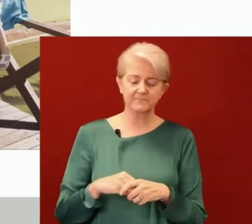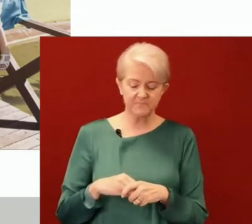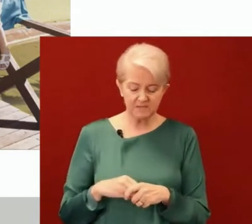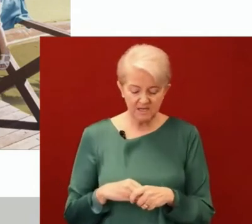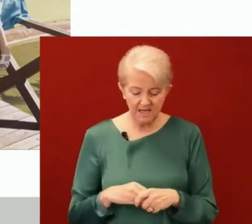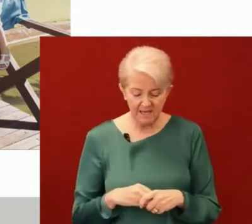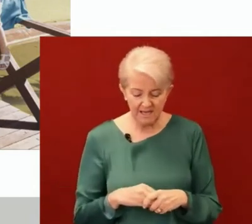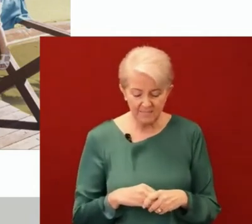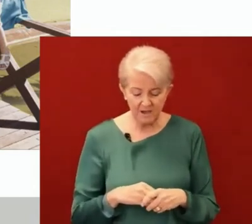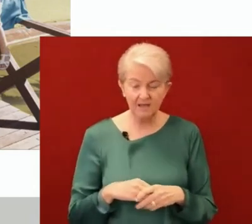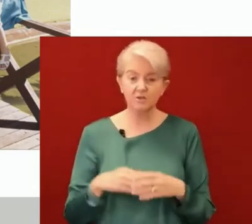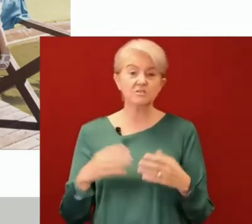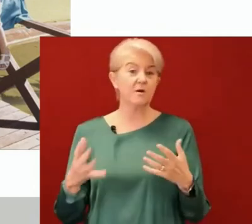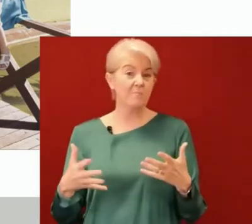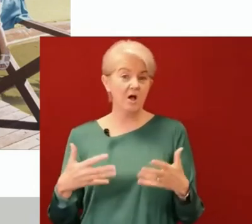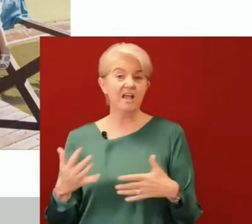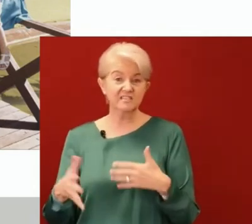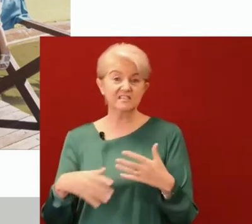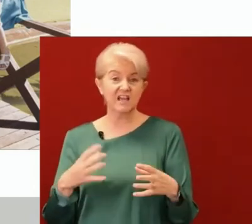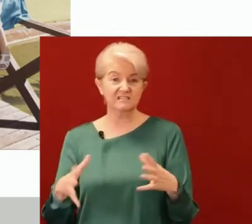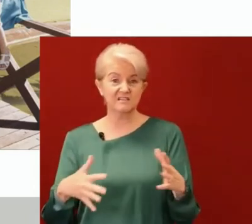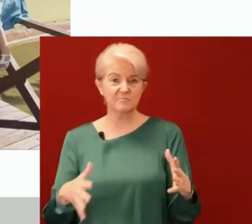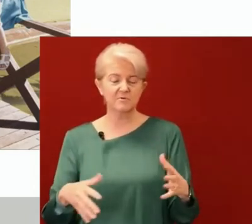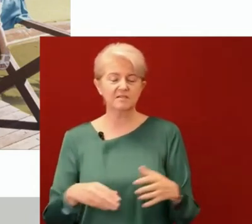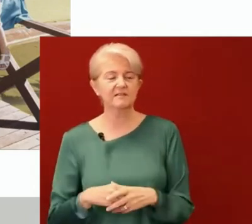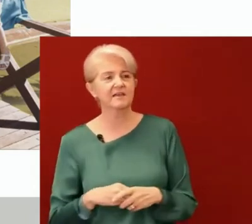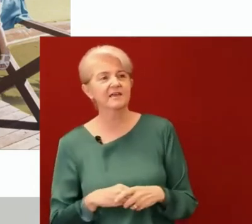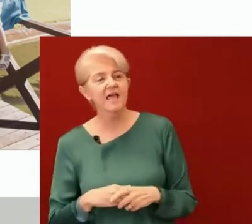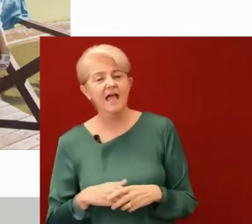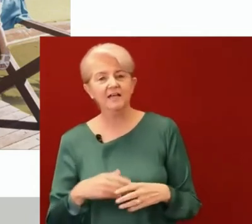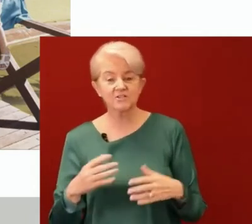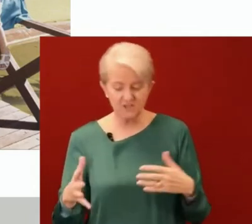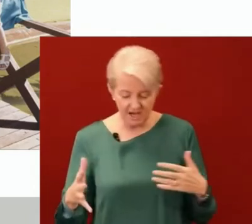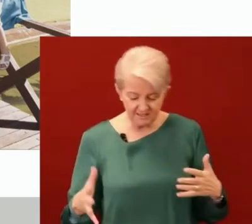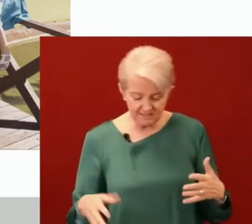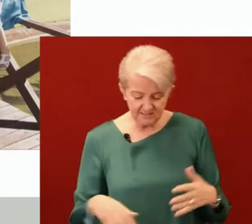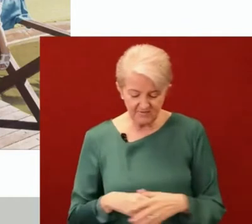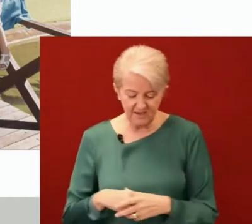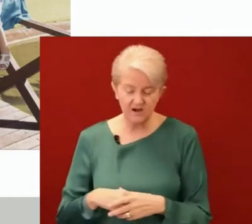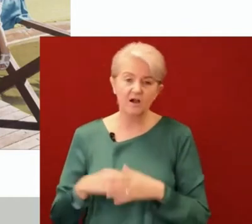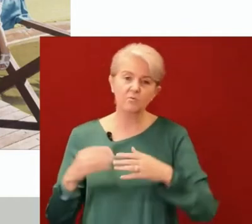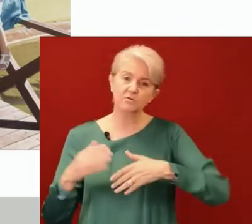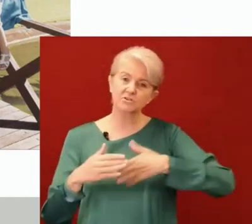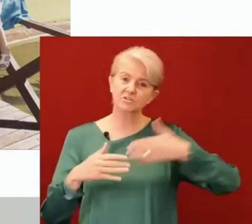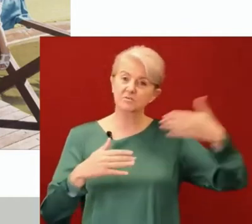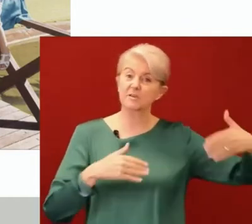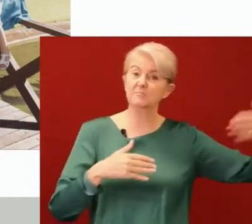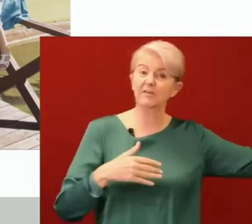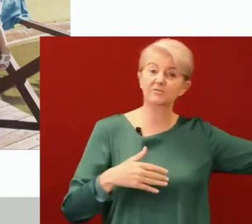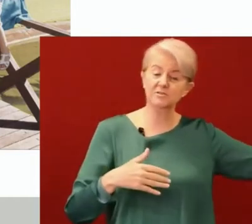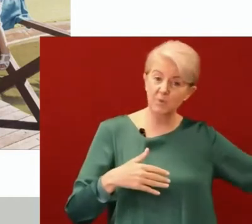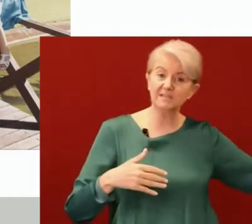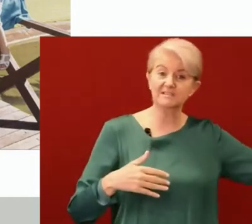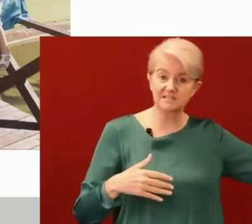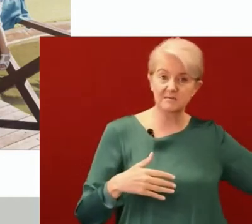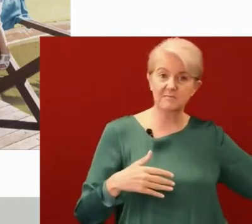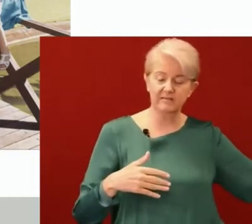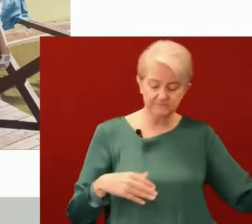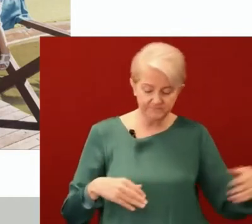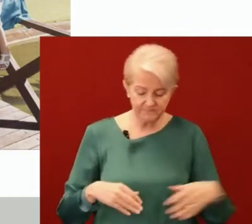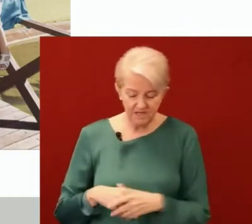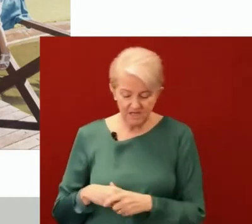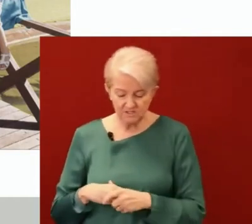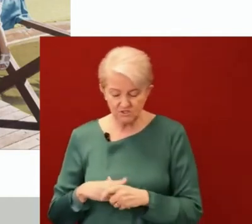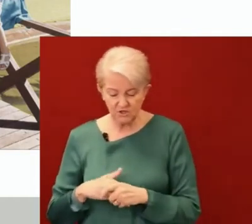Bethany. I lost my mind at some point there and decided that I wanted to be a mother as well as a